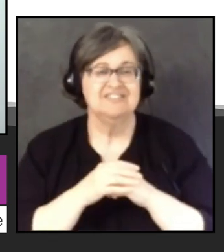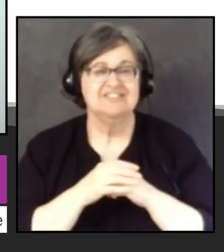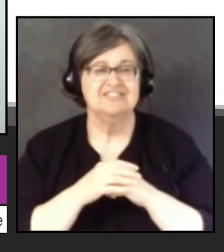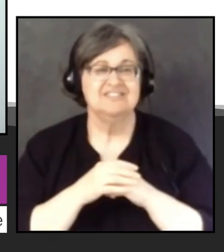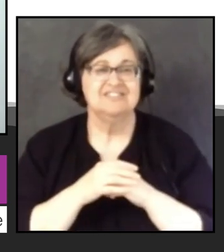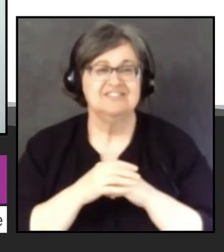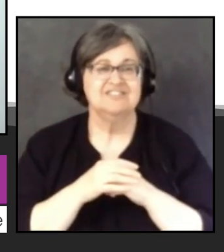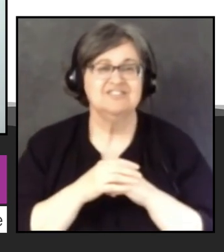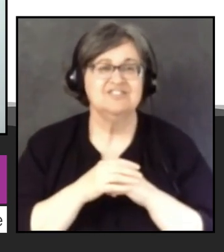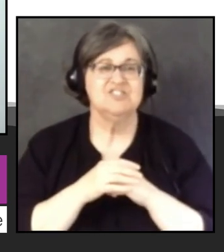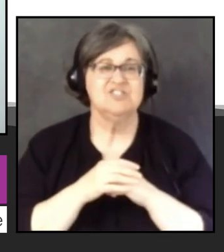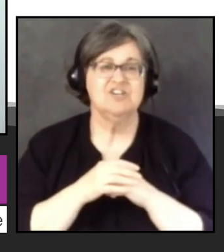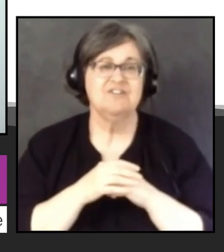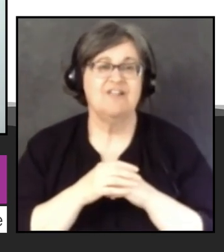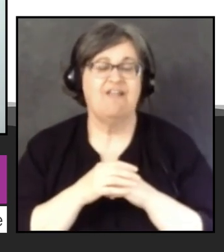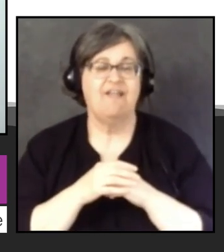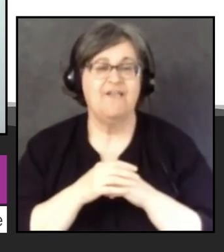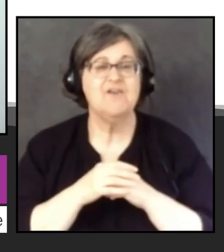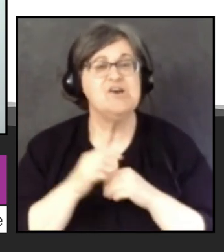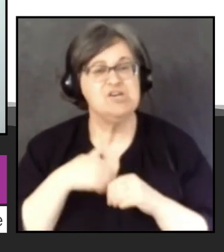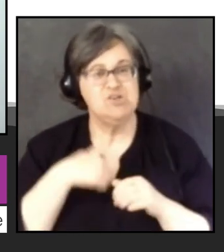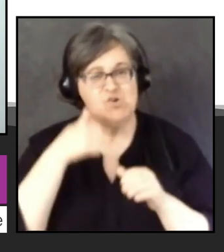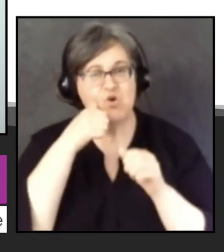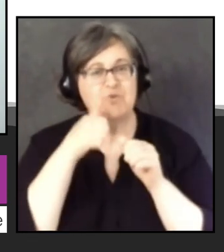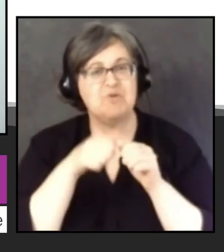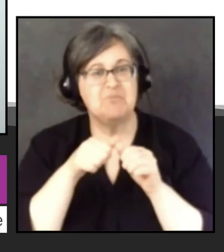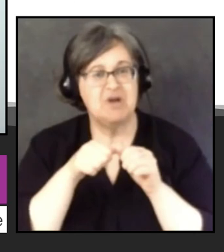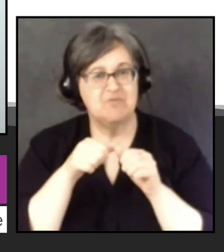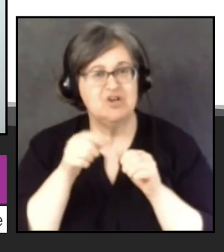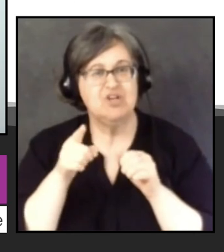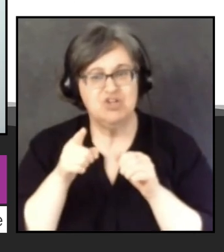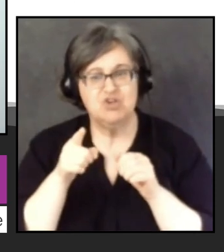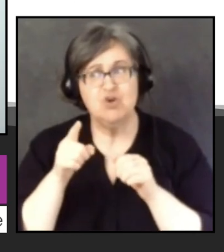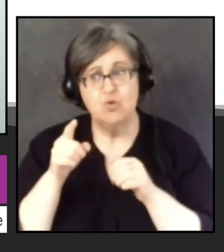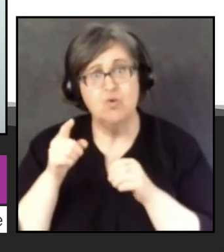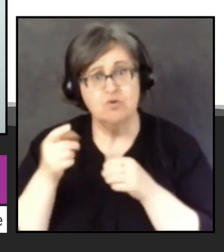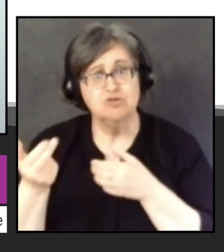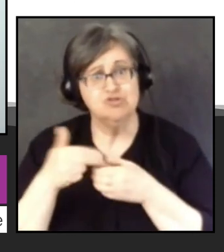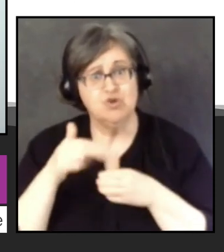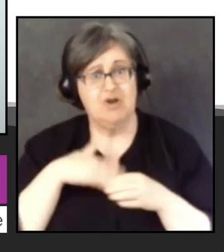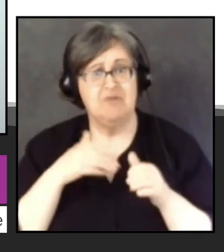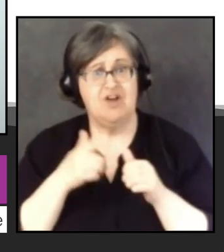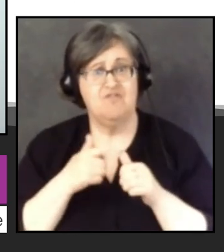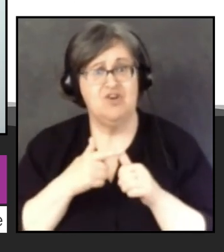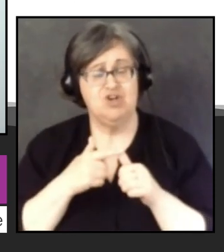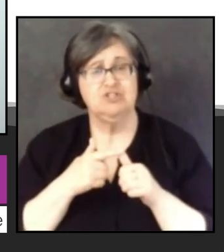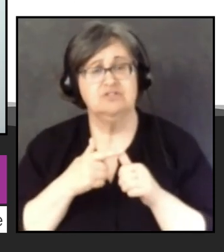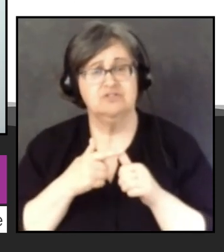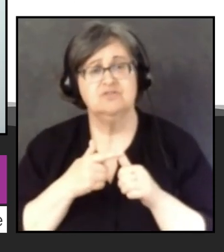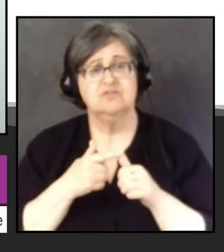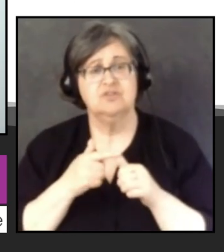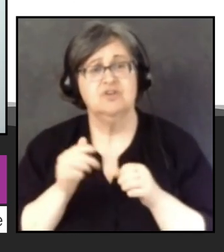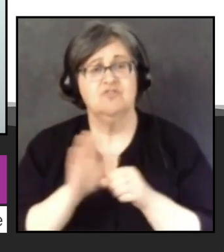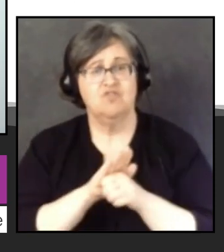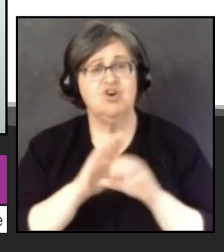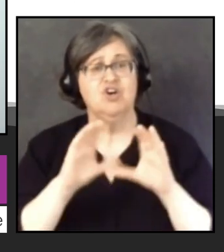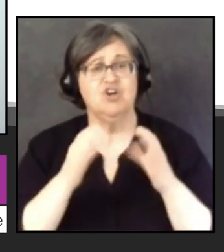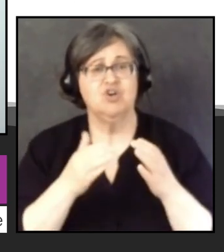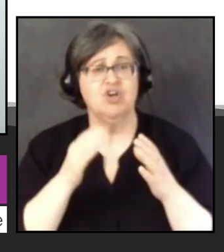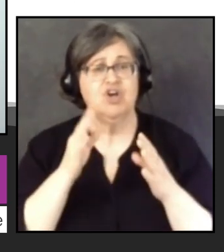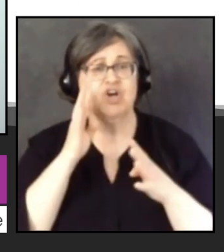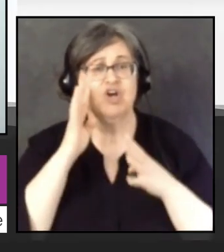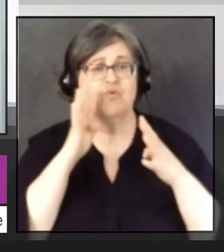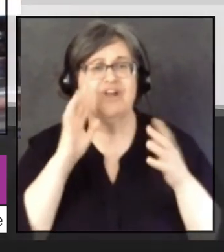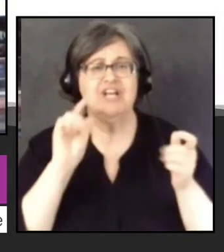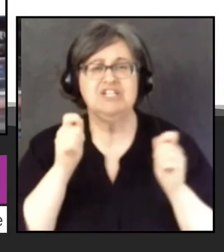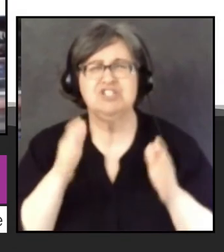And you, I remember you were actually my very first full class of Create Changers